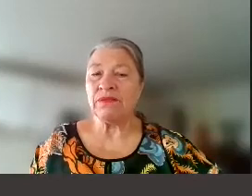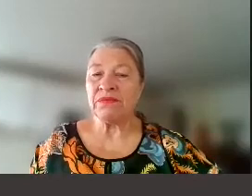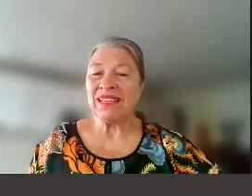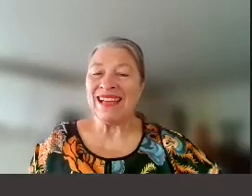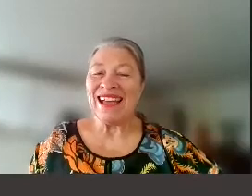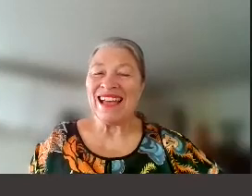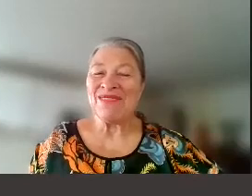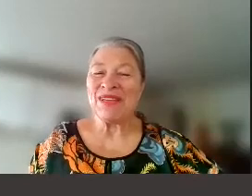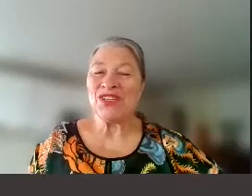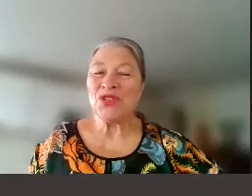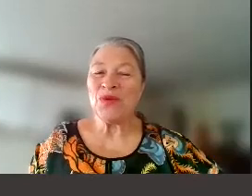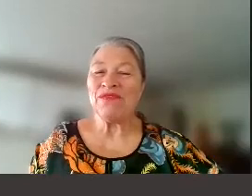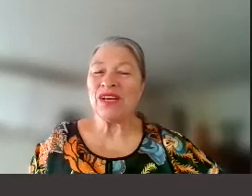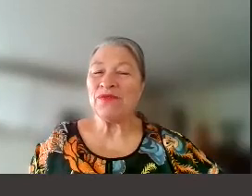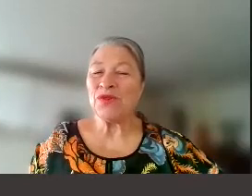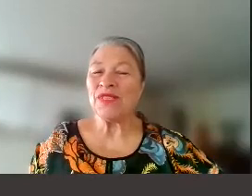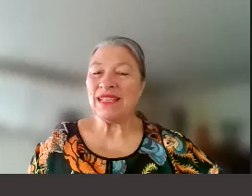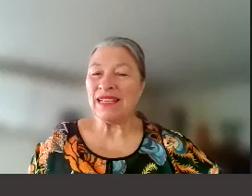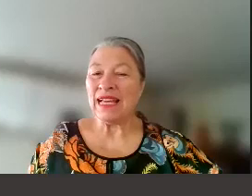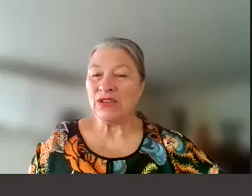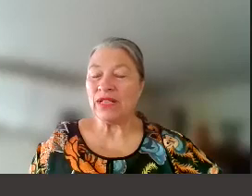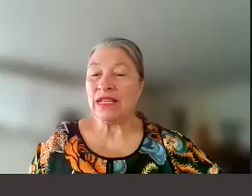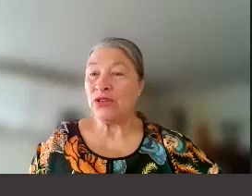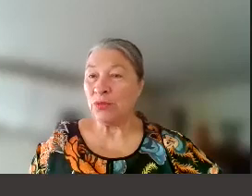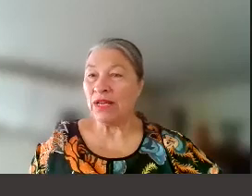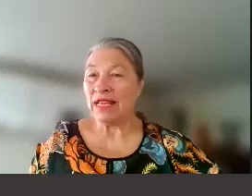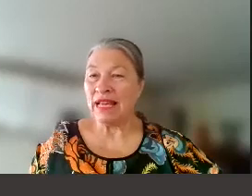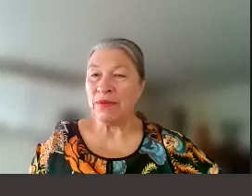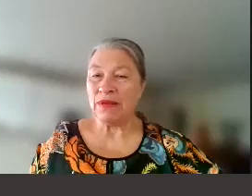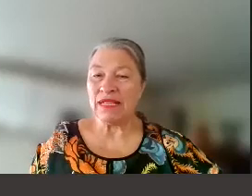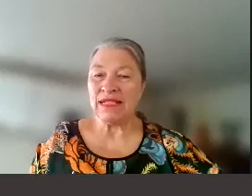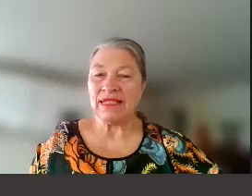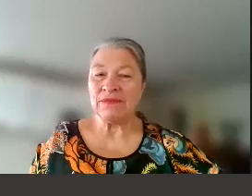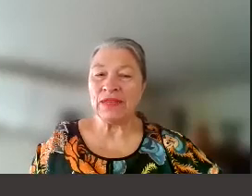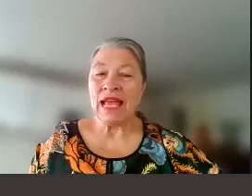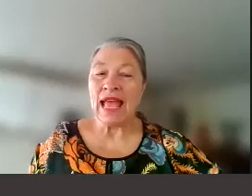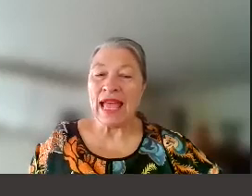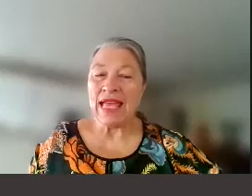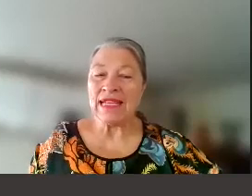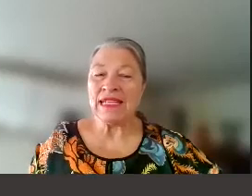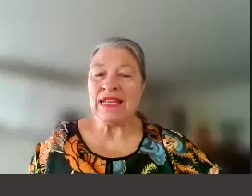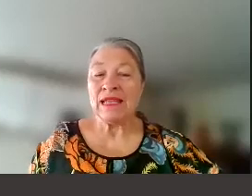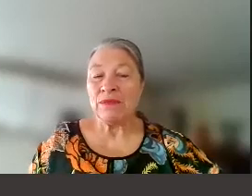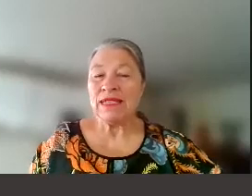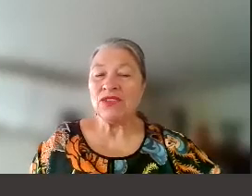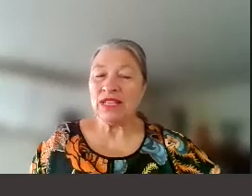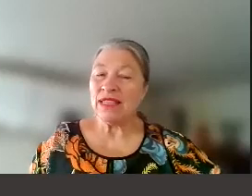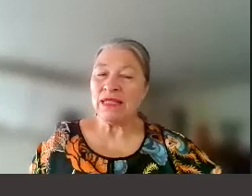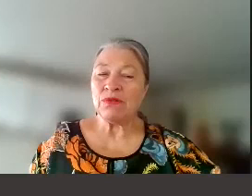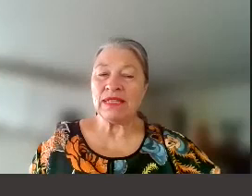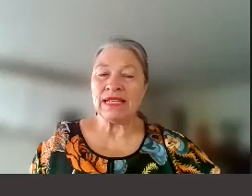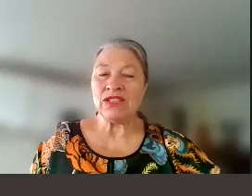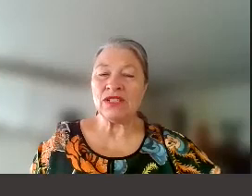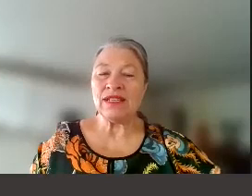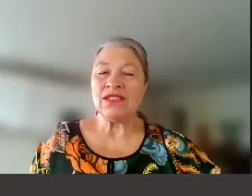well. Ensure you have diverse in-country interpreting capabilities. And the message in